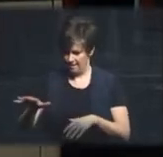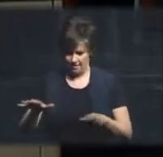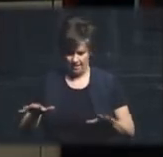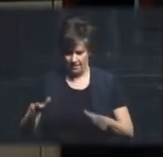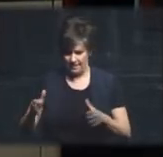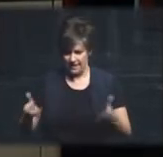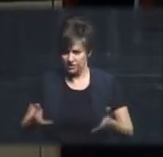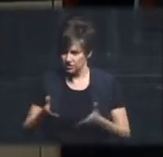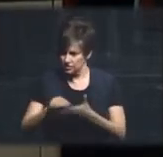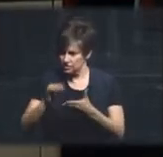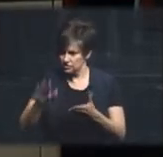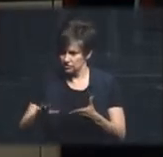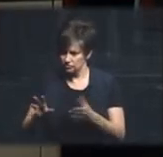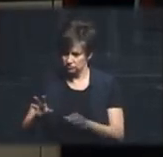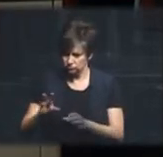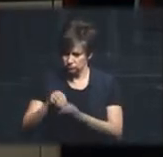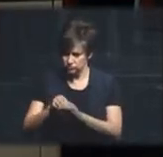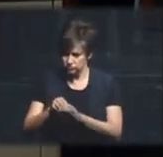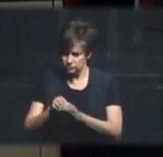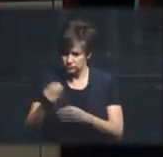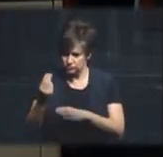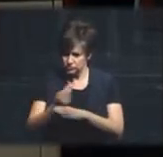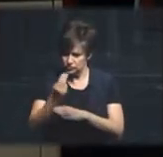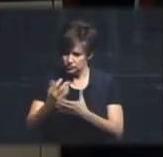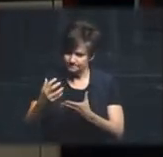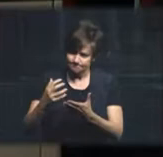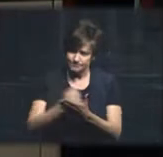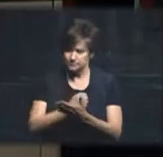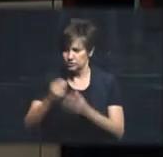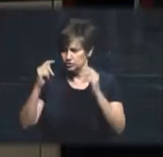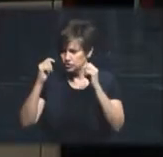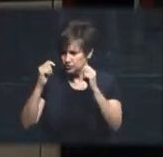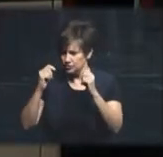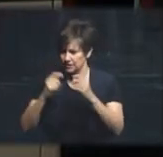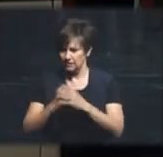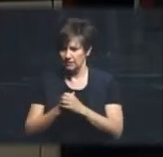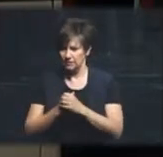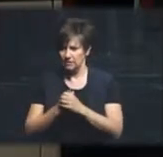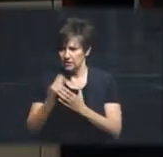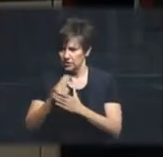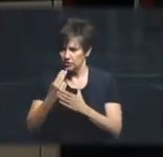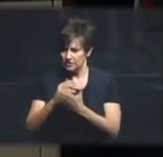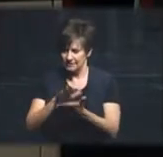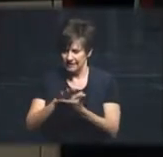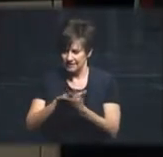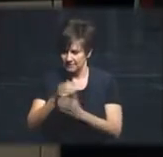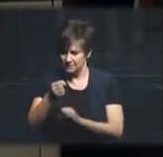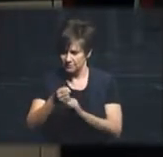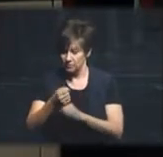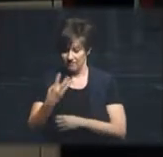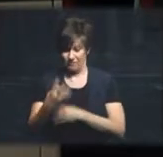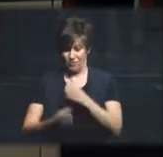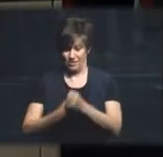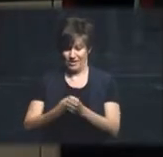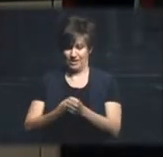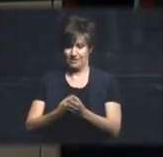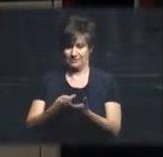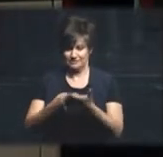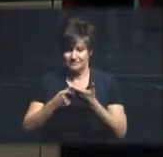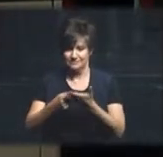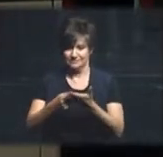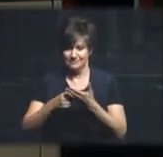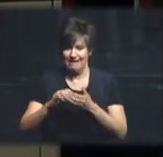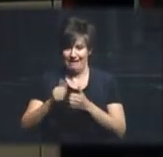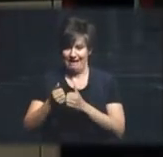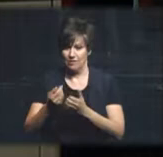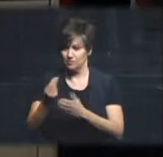encourage students to engage in tutoring and use academic support. 4 years of talking about how we make the money